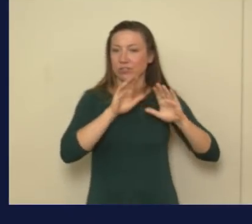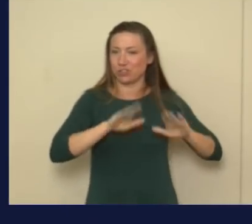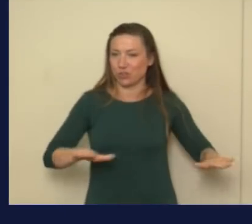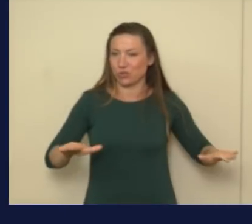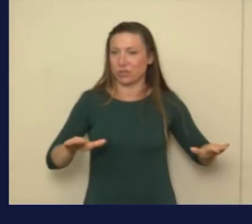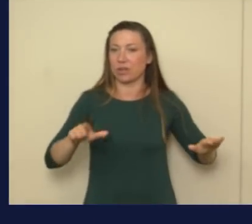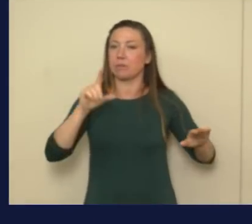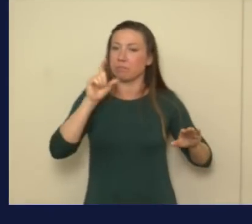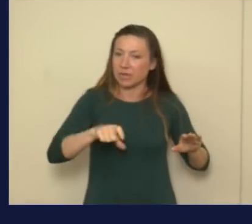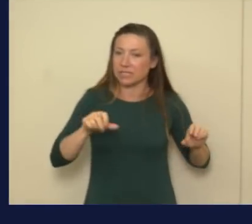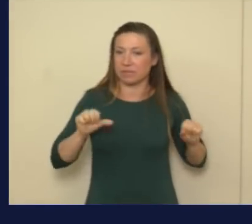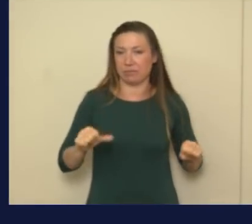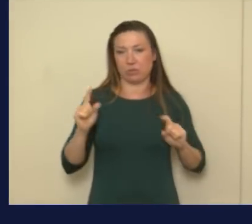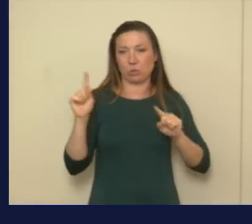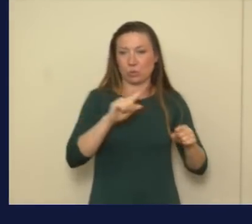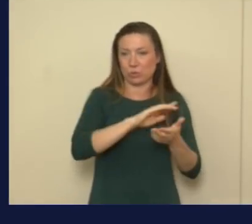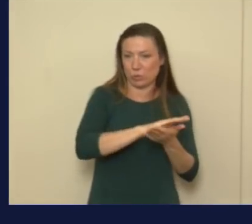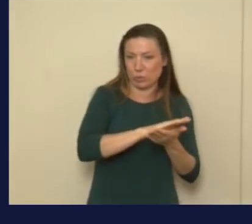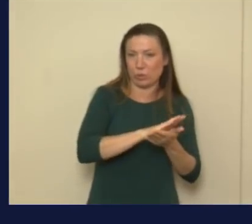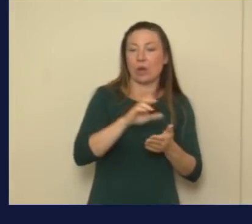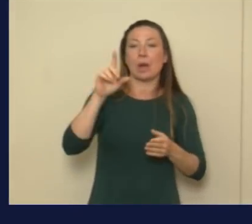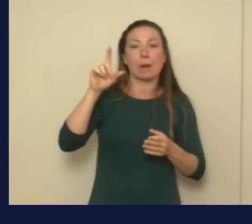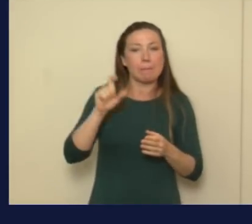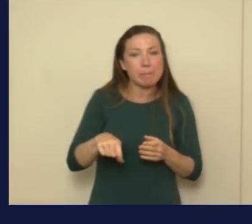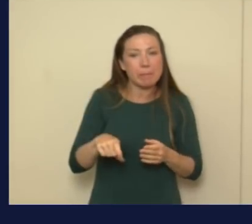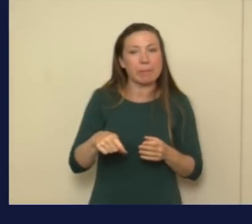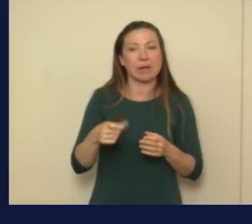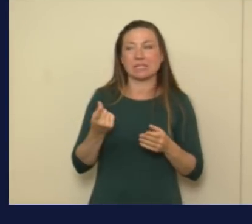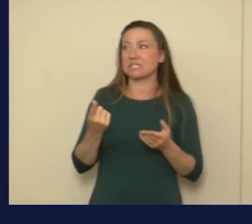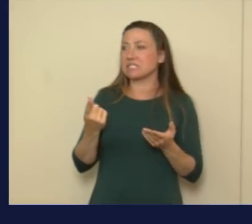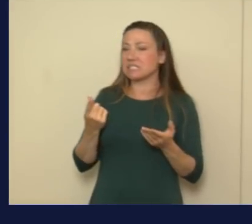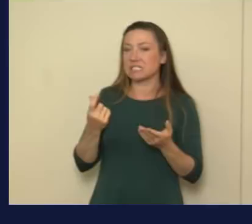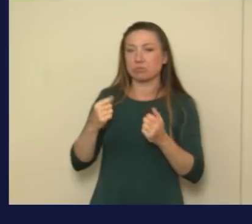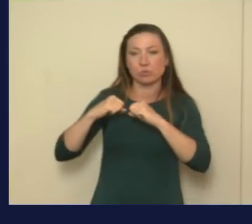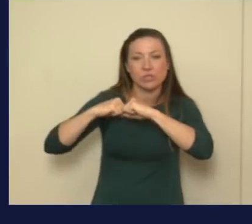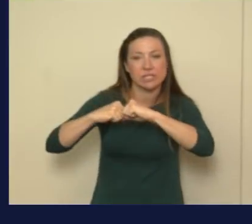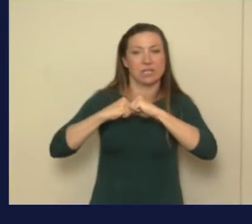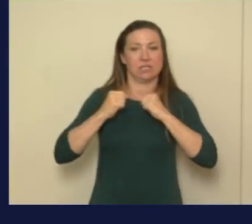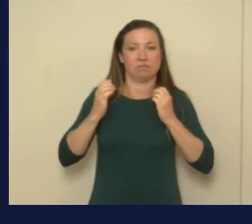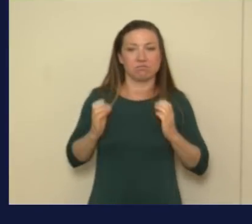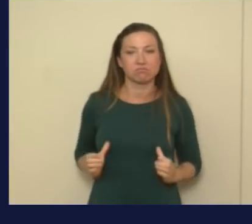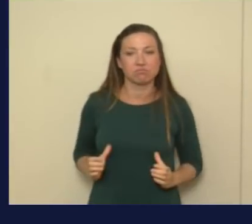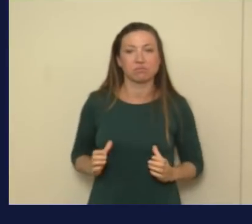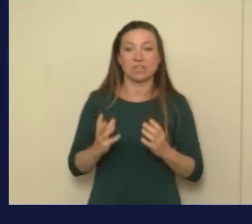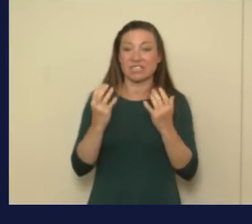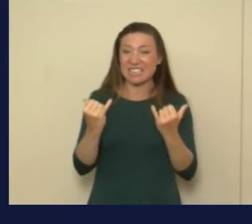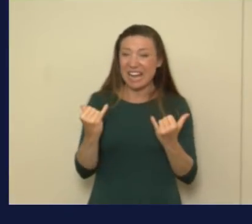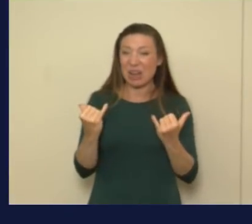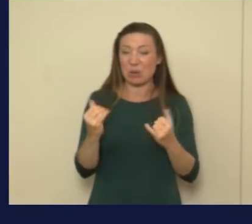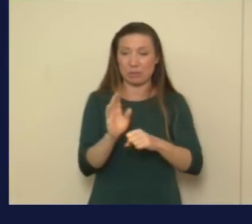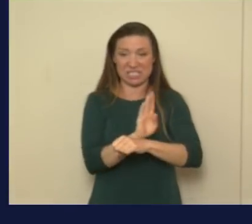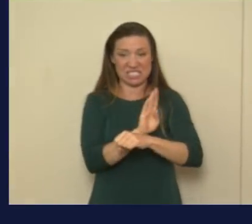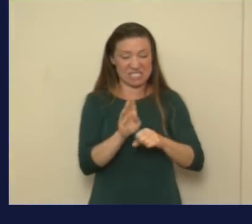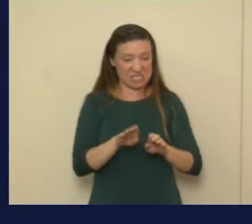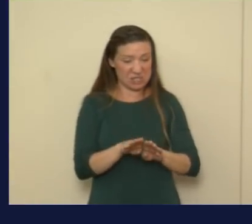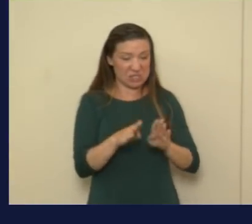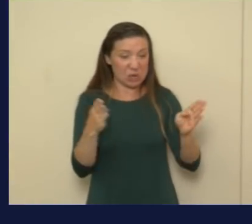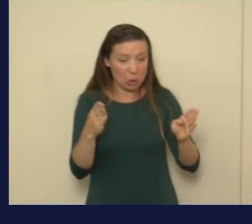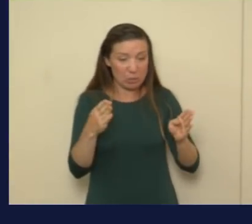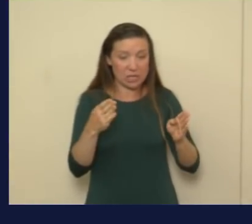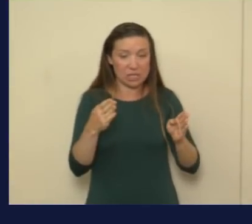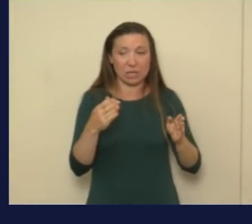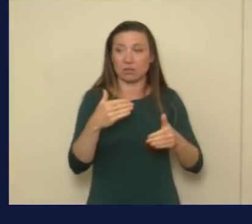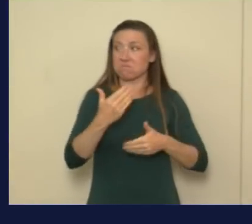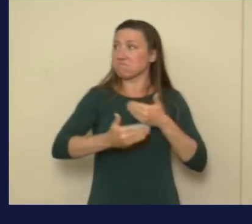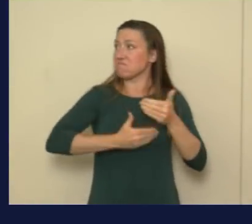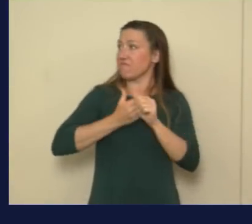who at great risk and expense are requiring masks or engaged in COVID-safe practices, we owe it to them